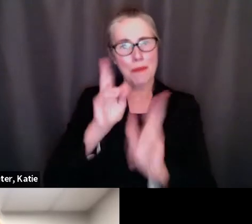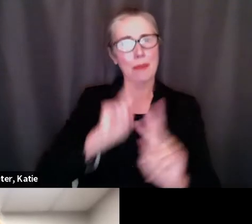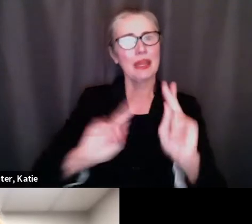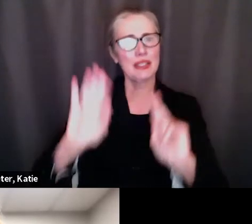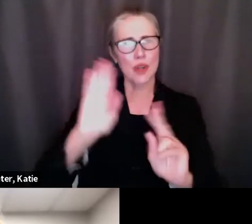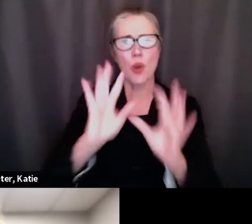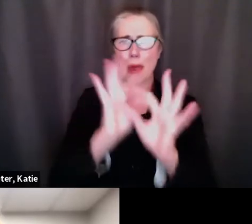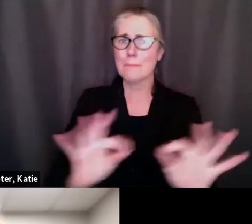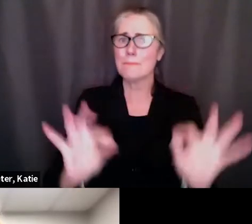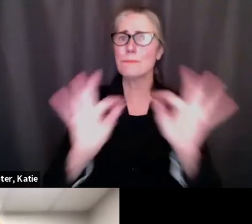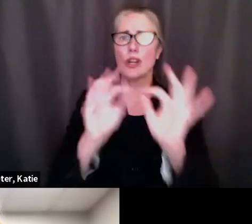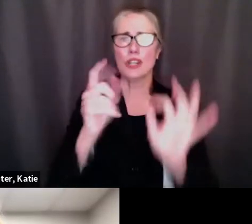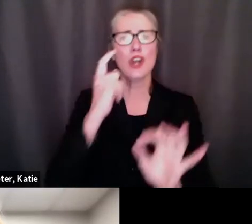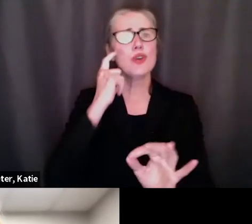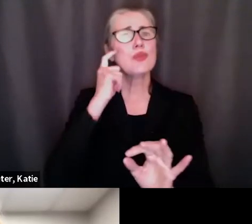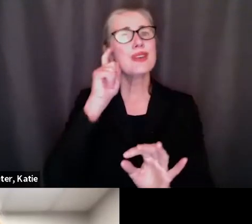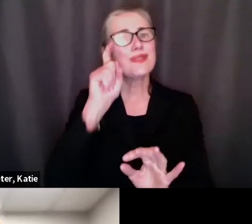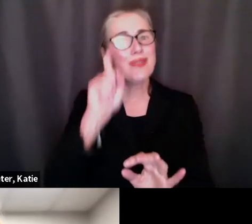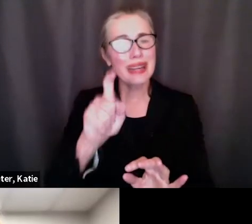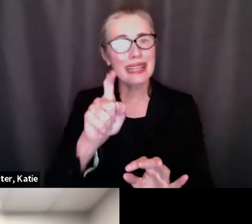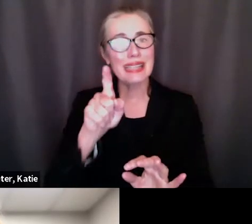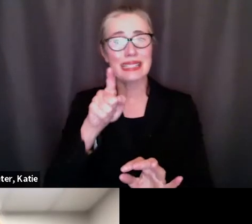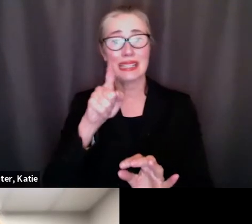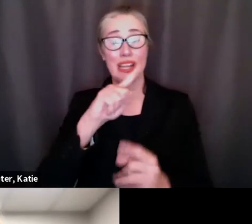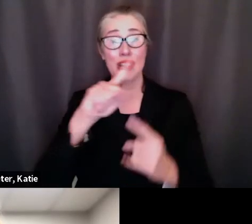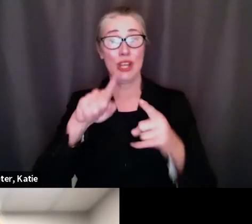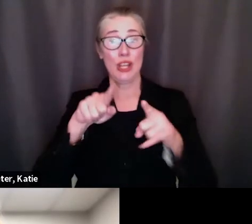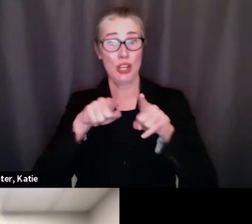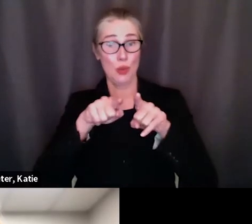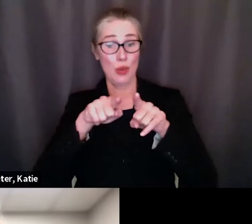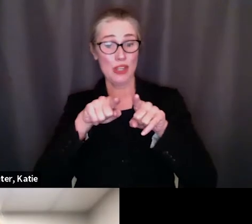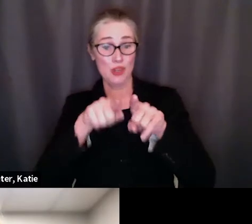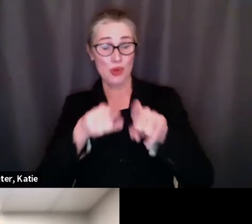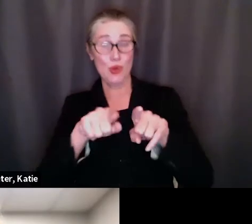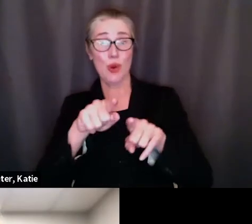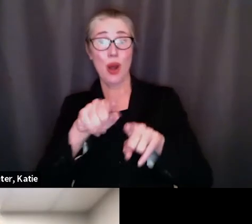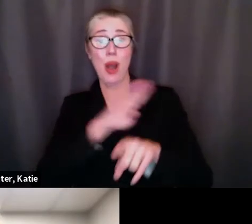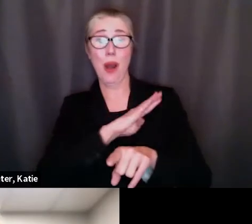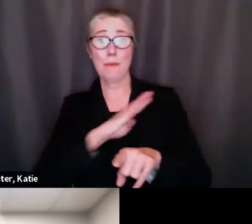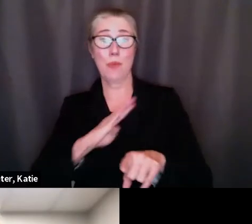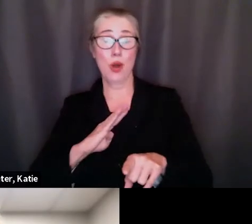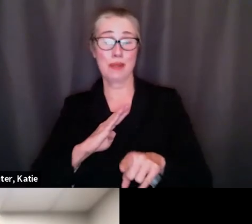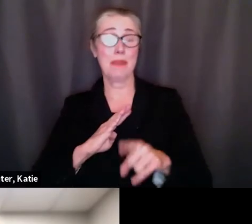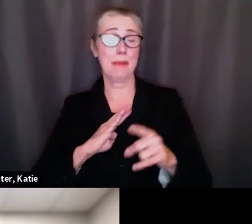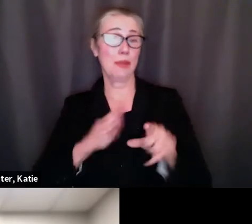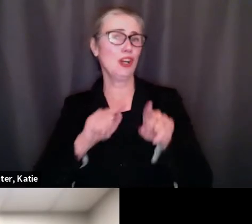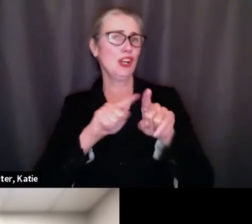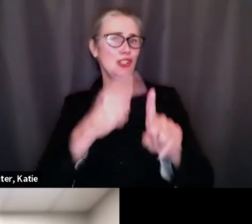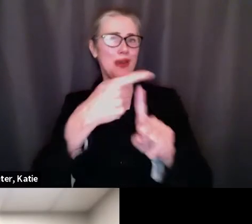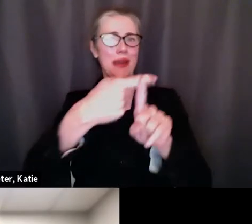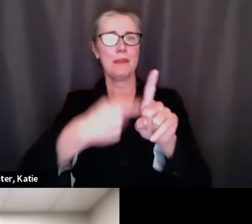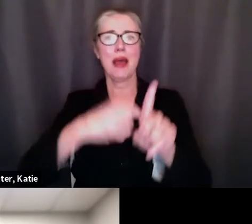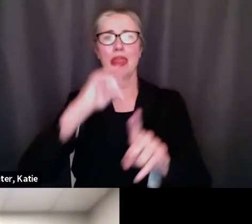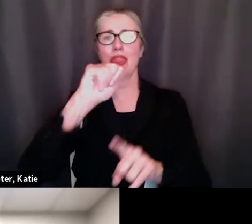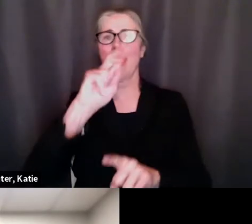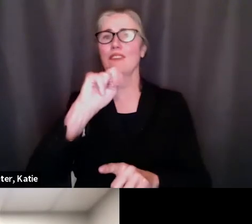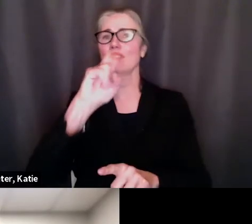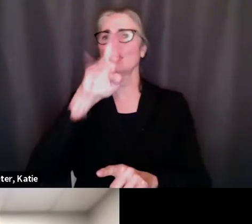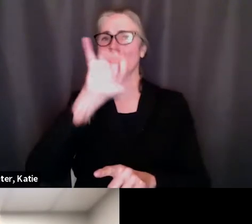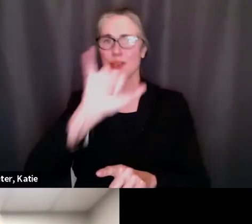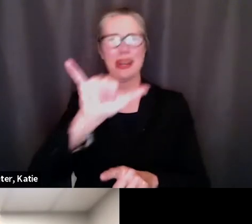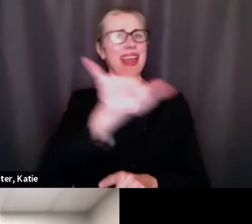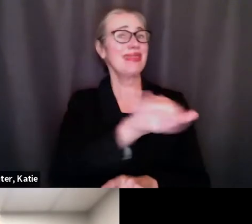recognize what it is to be a board member during january which is board member recognition month so take